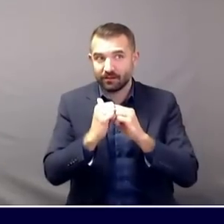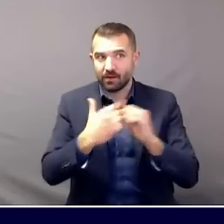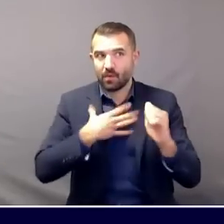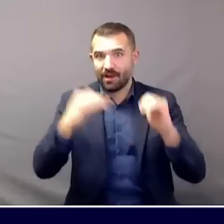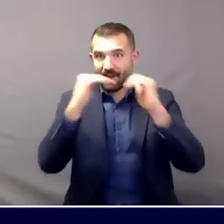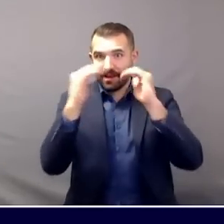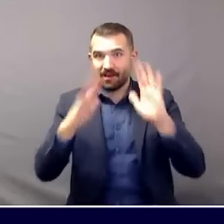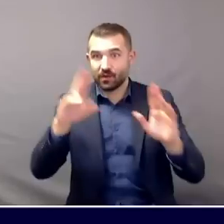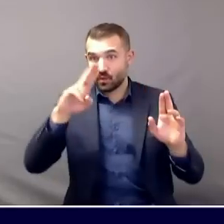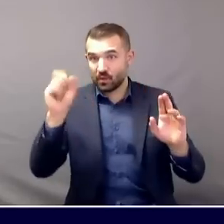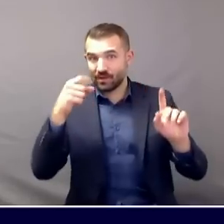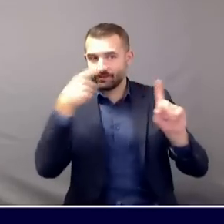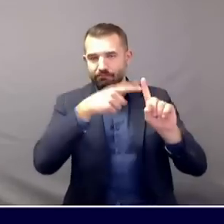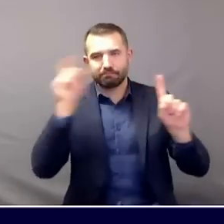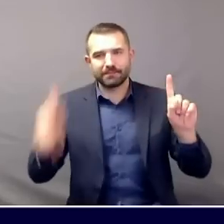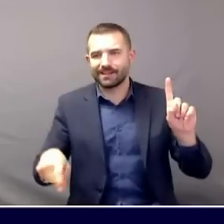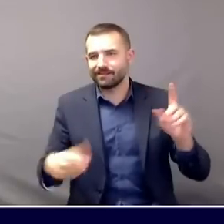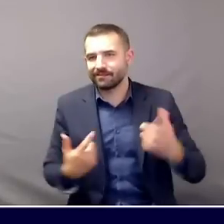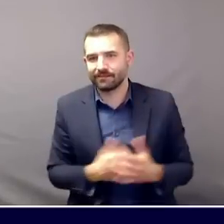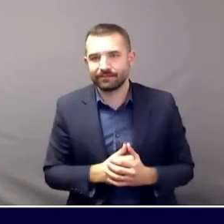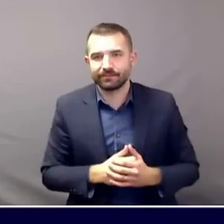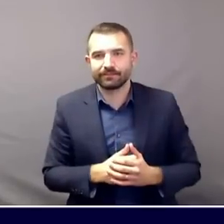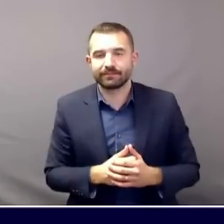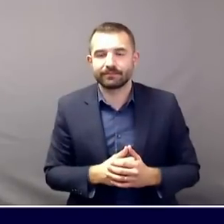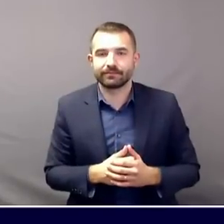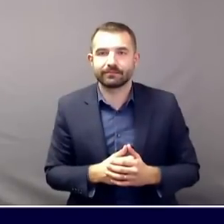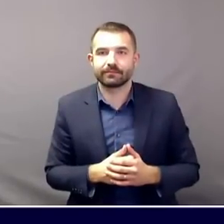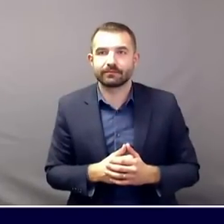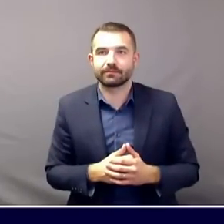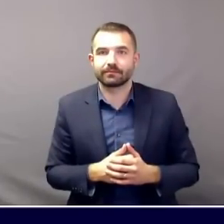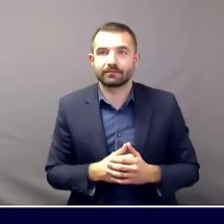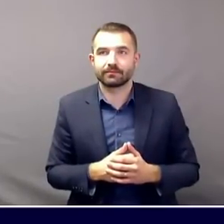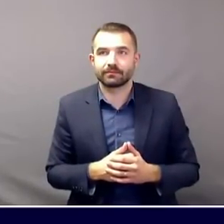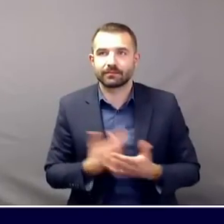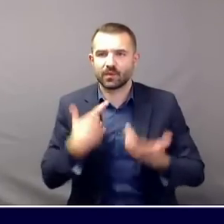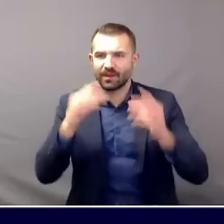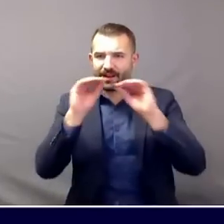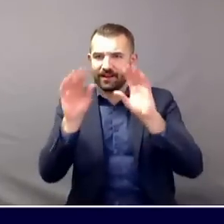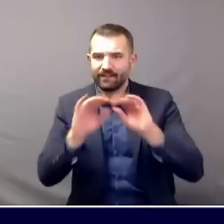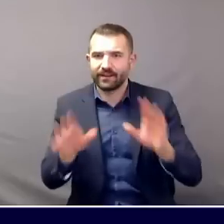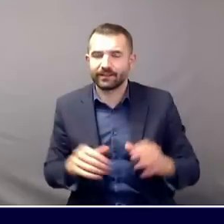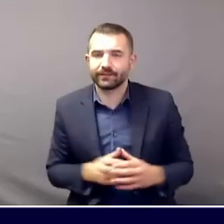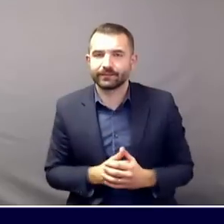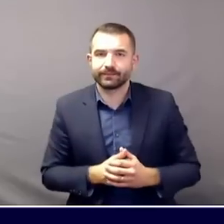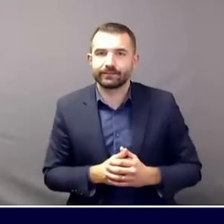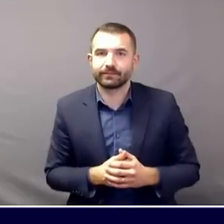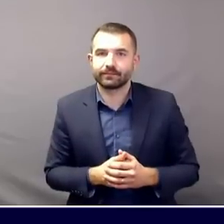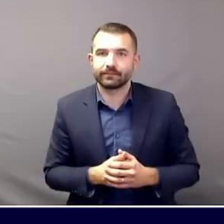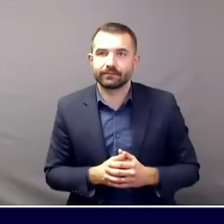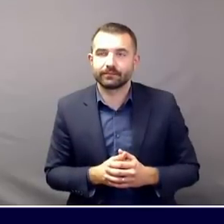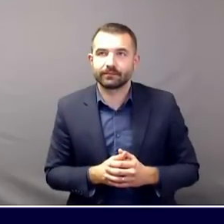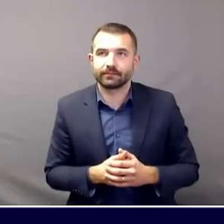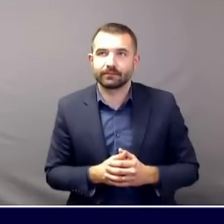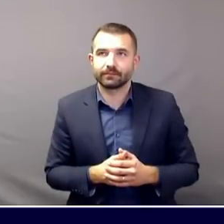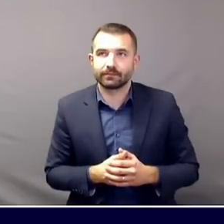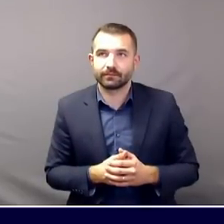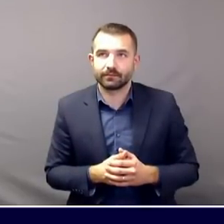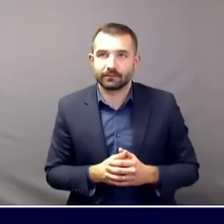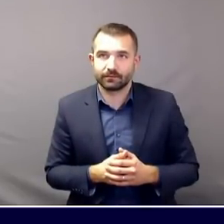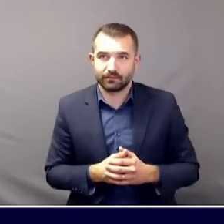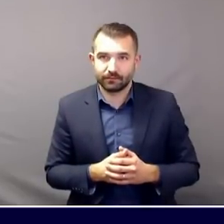So just to clarify, in the absence of a federal safety net, you can't put into place some restrictions that might actually help with the virus